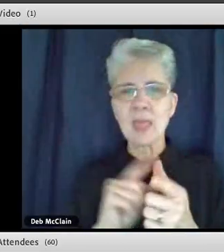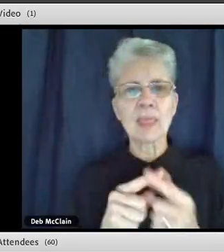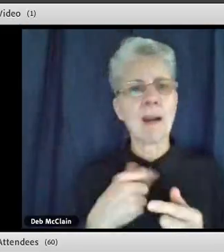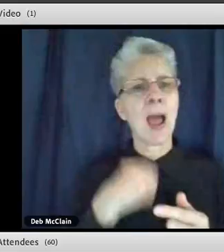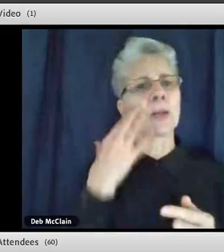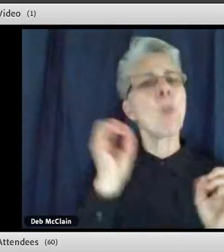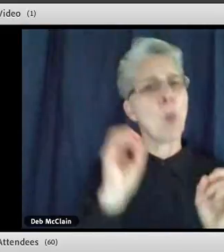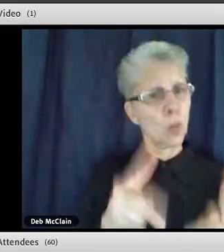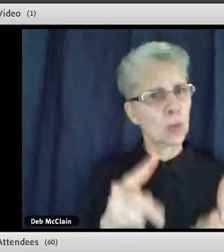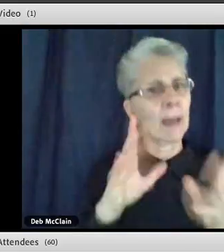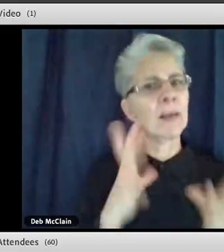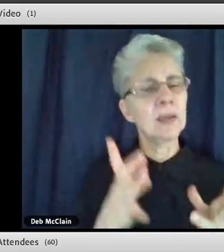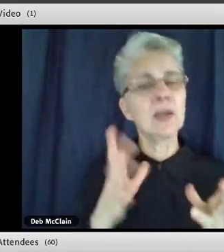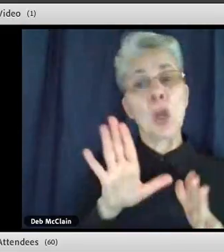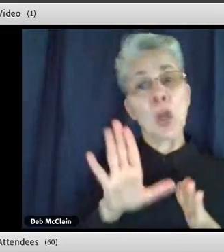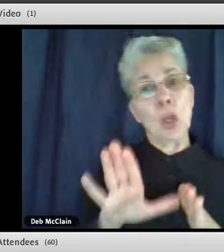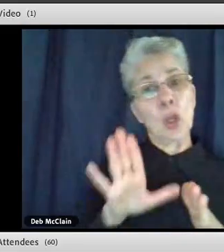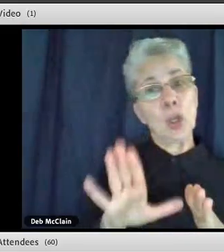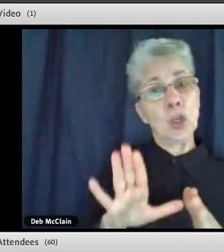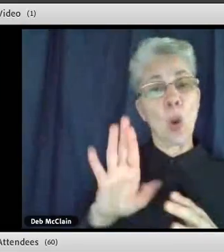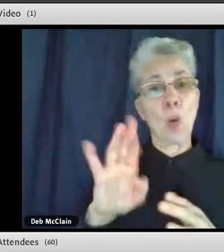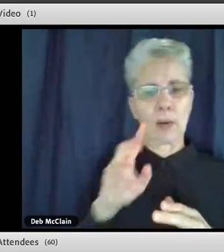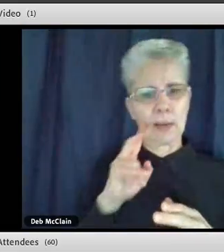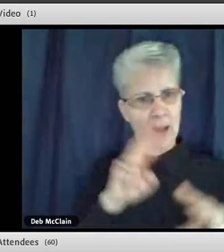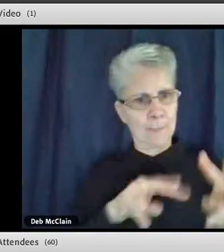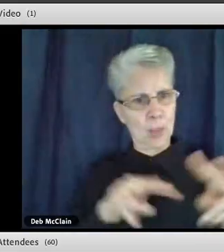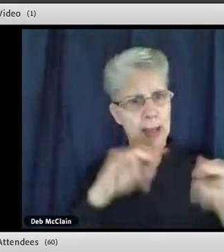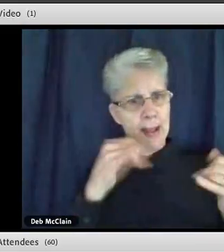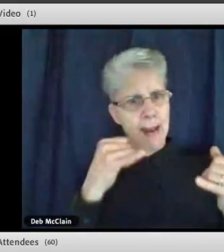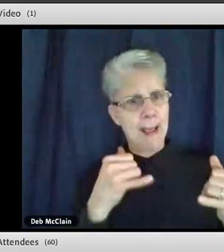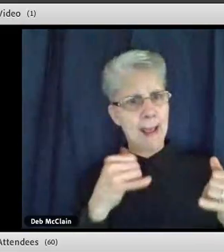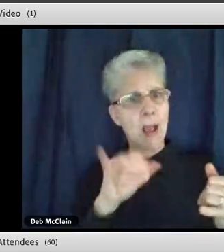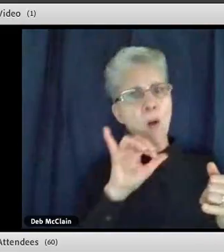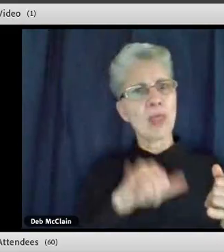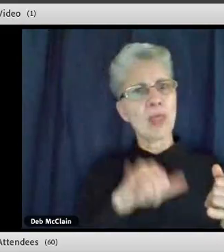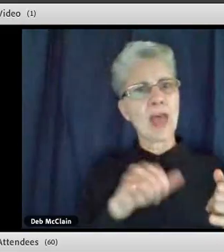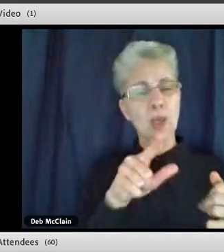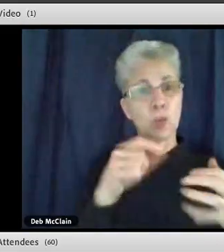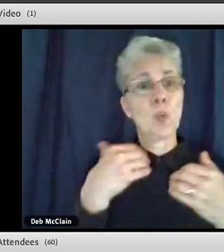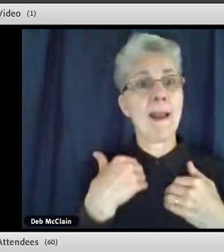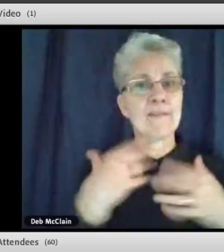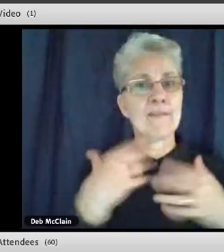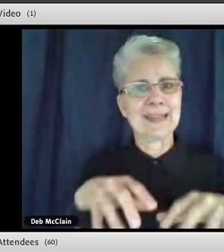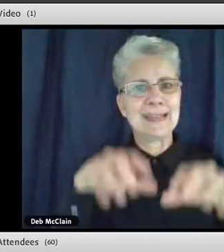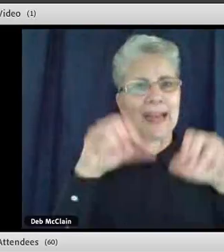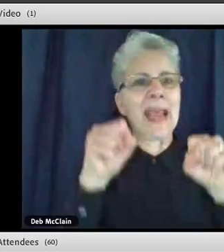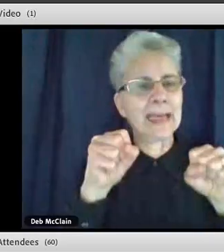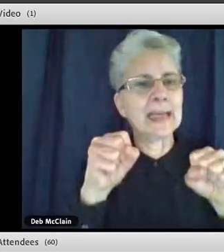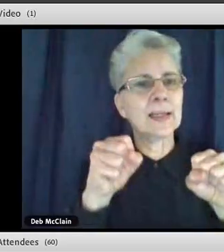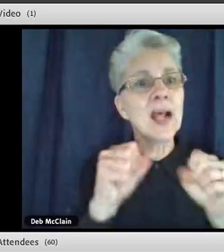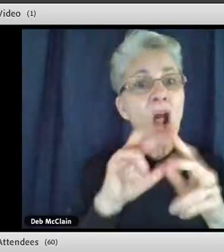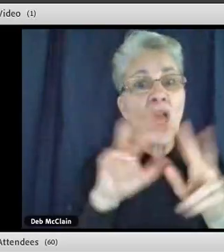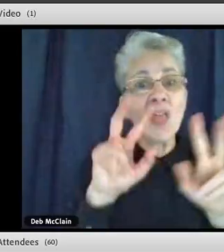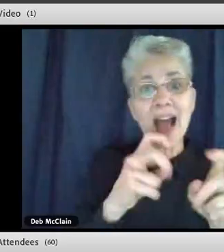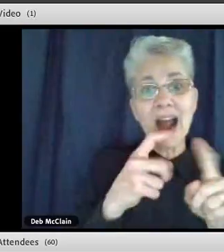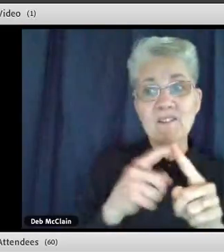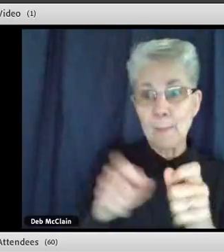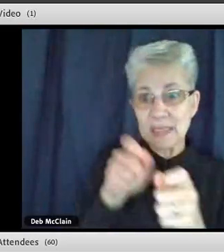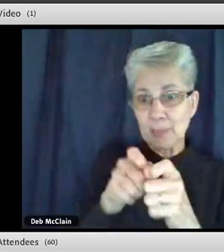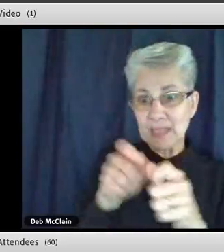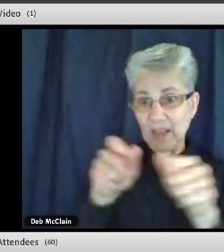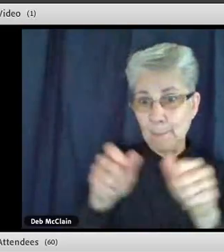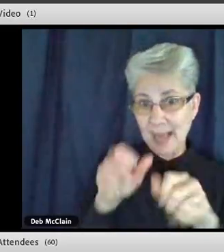if in this particular record that I'm looking at, that you have taken, the title from a certain place on this